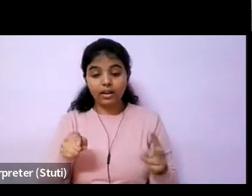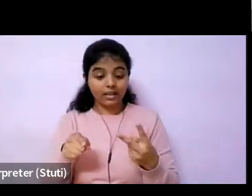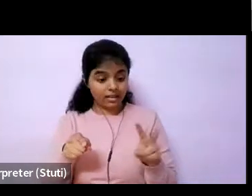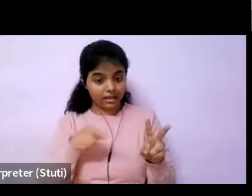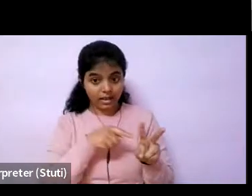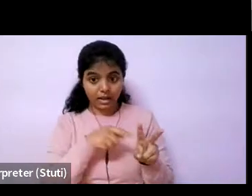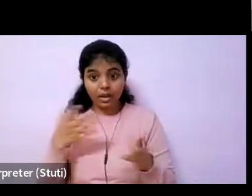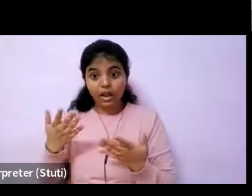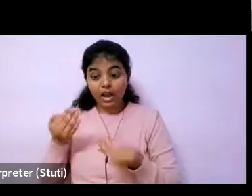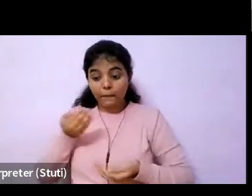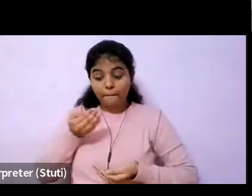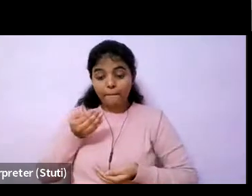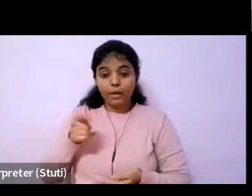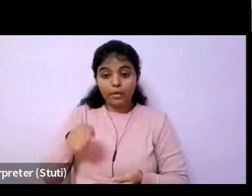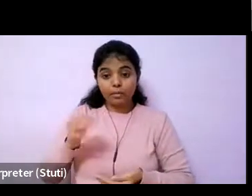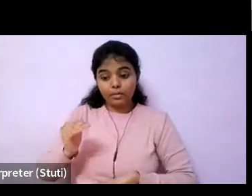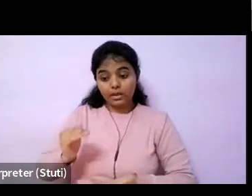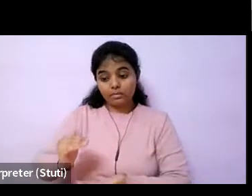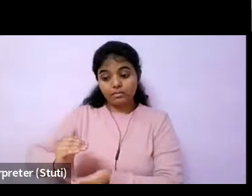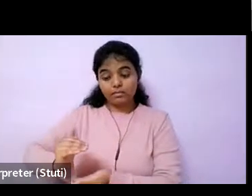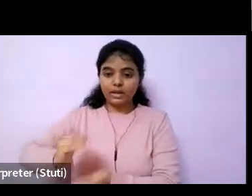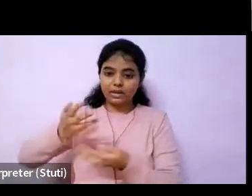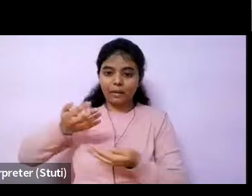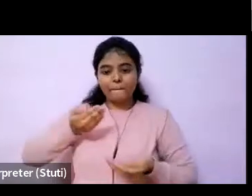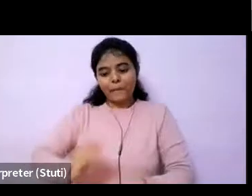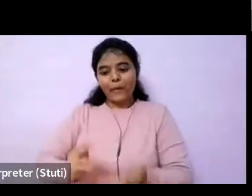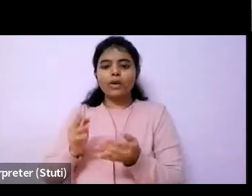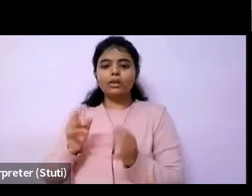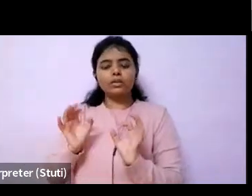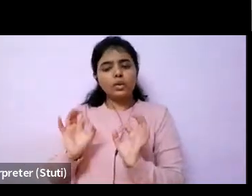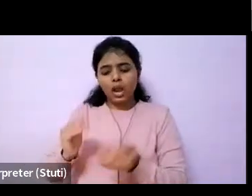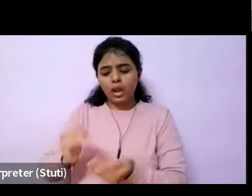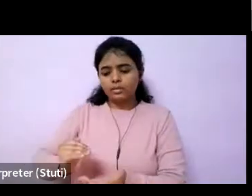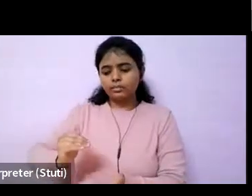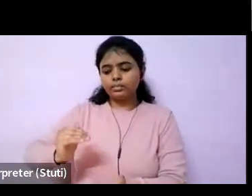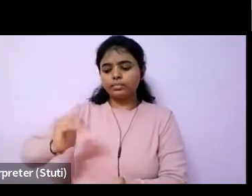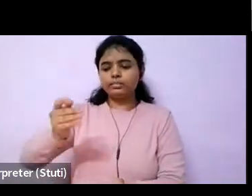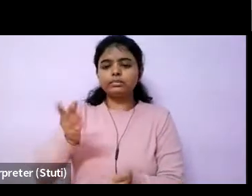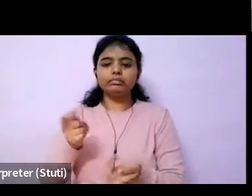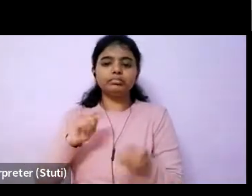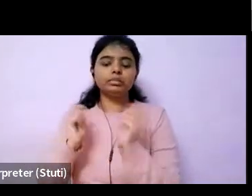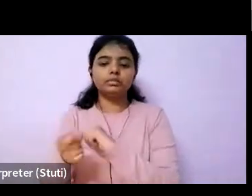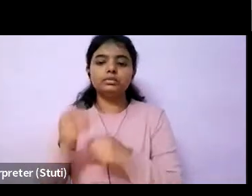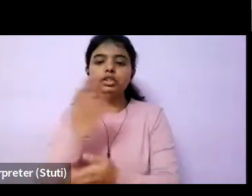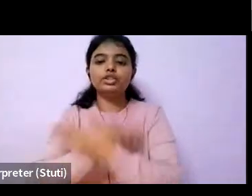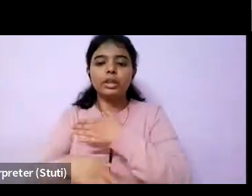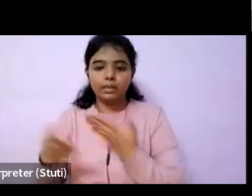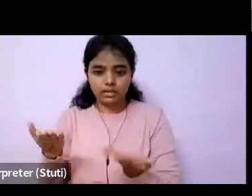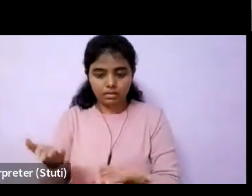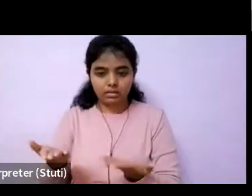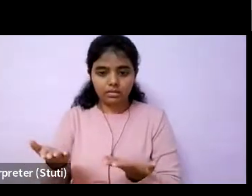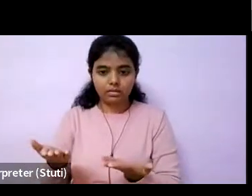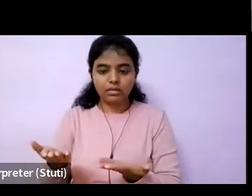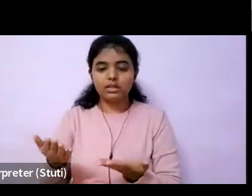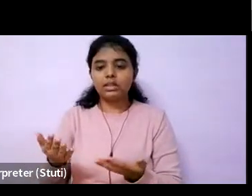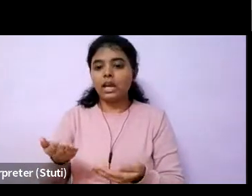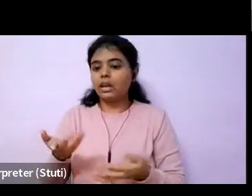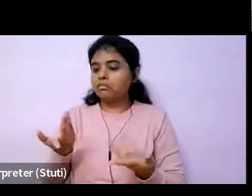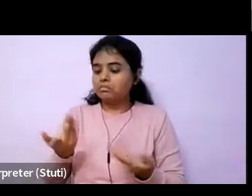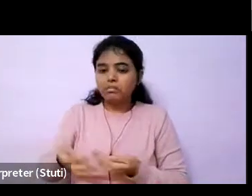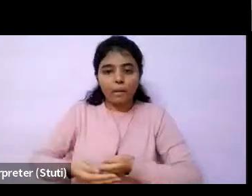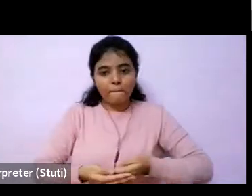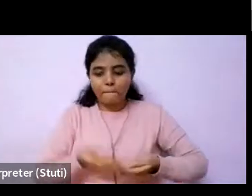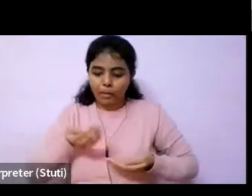who had acquired the disability at a later age, probably in infancy,